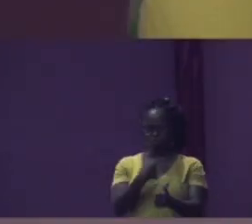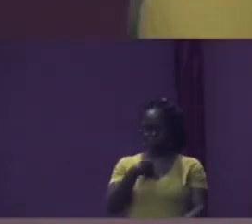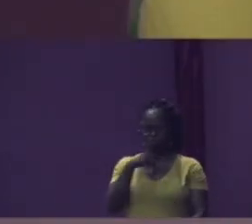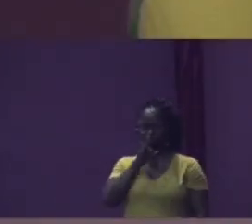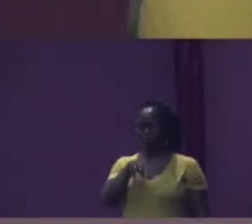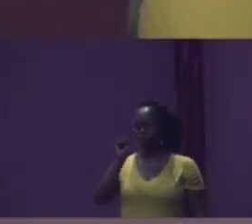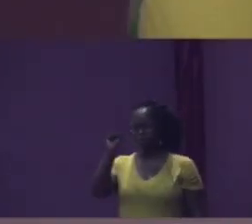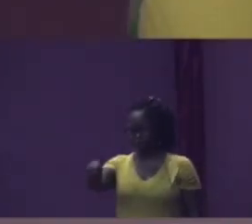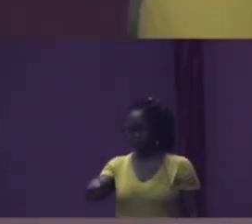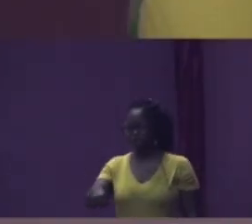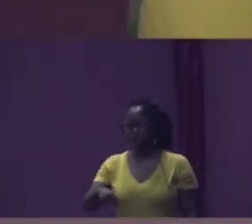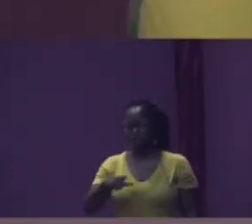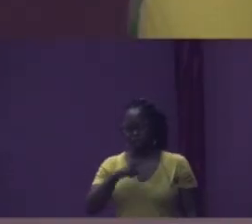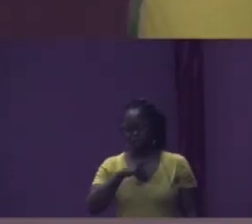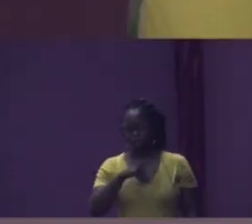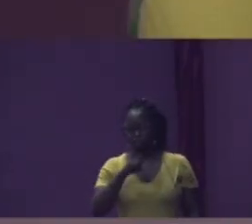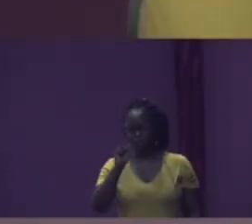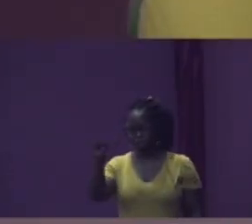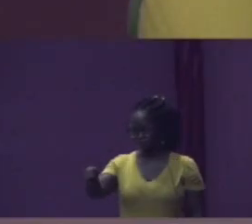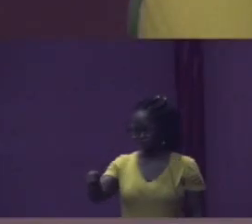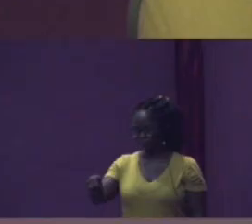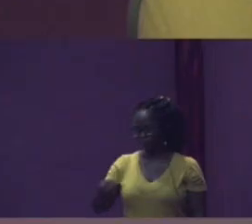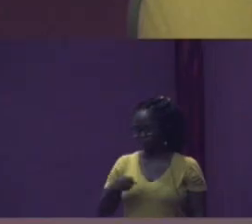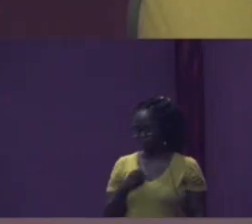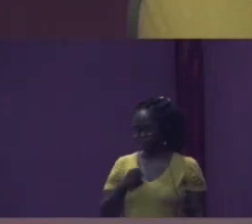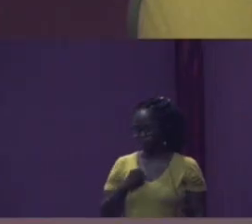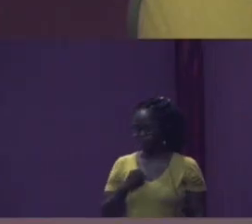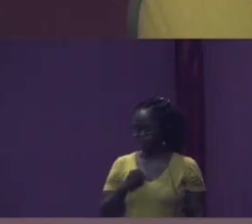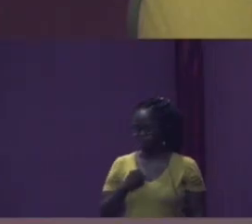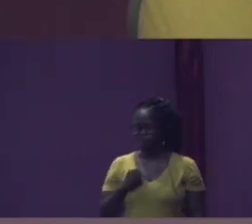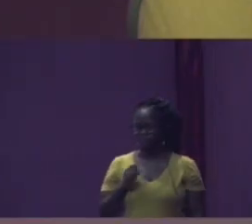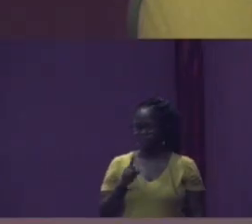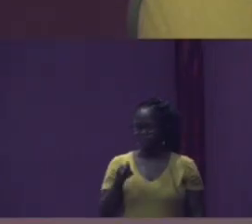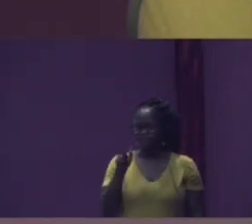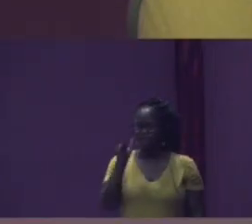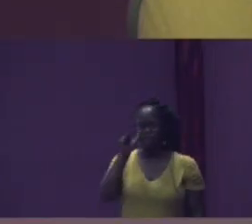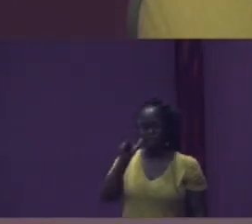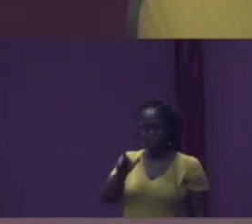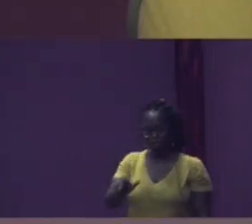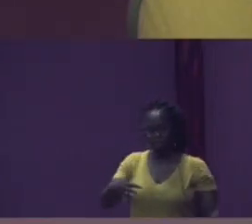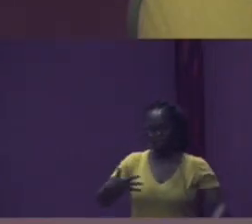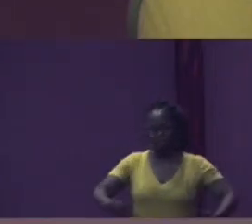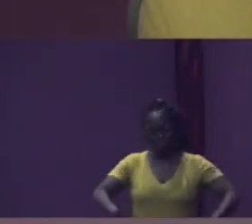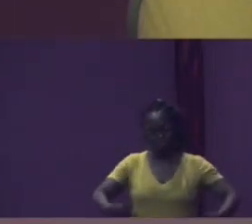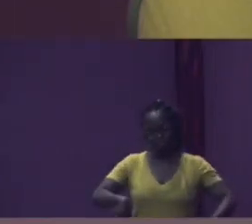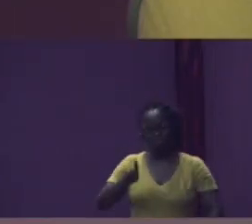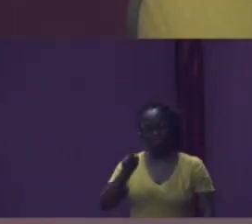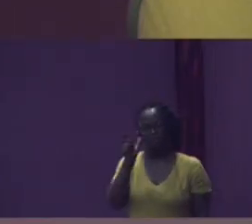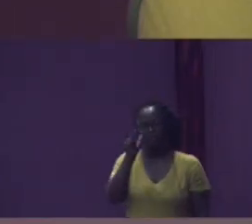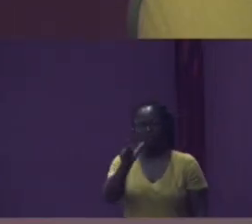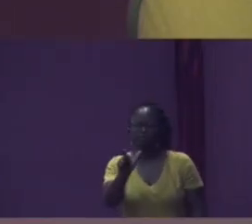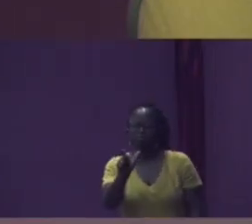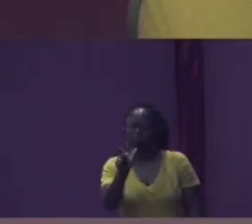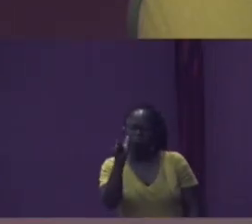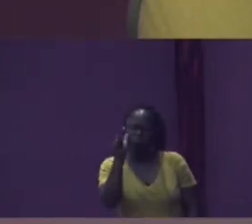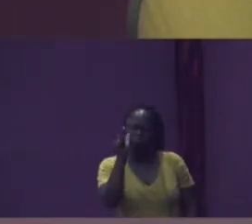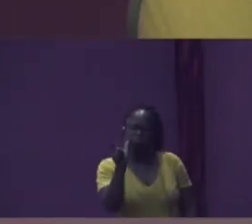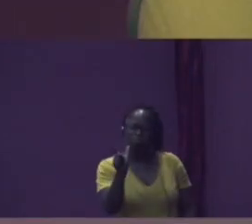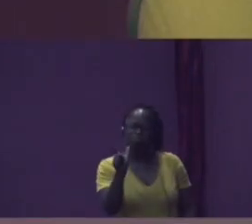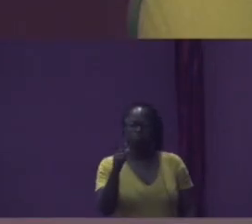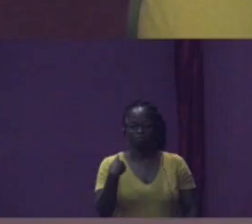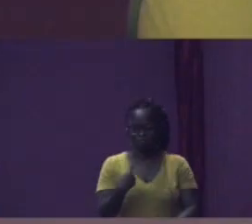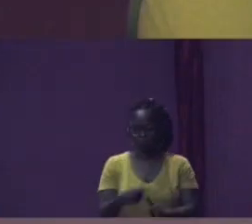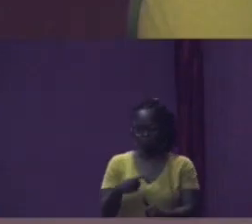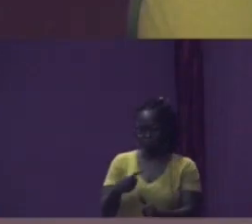Yes, so it's very interesting. So Malawi, in the course of